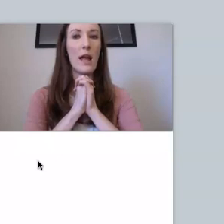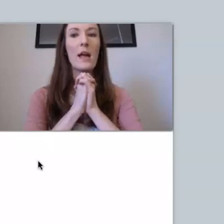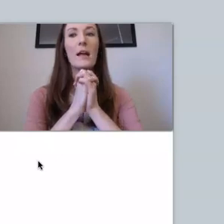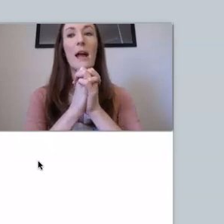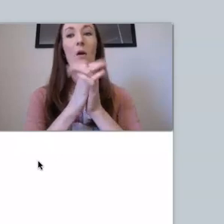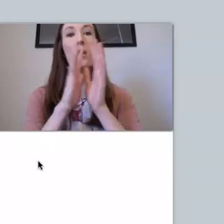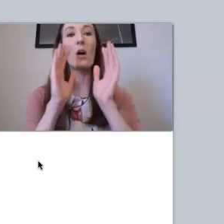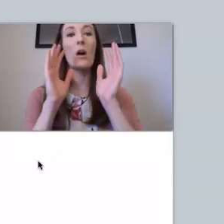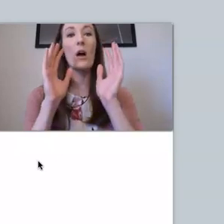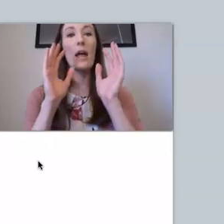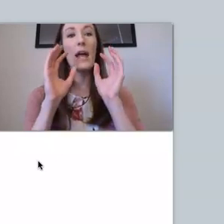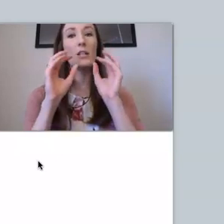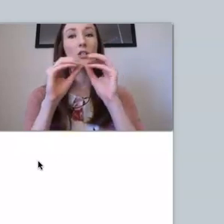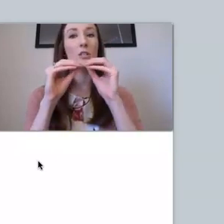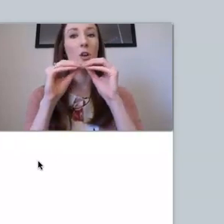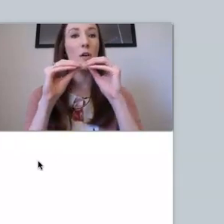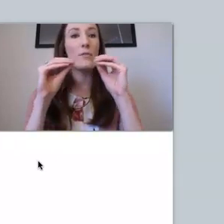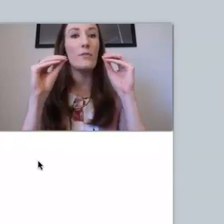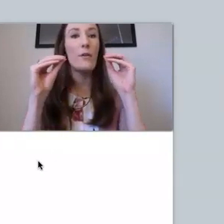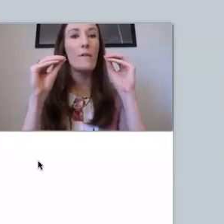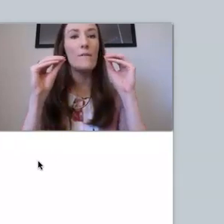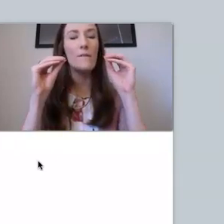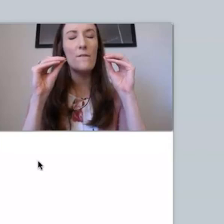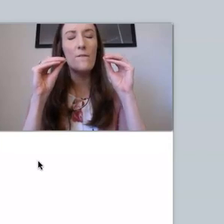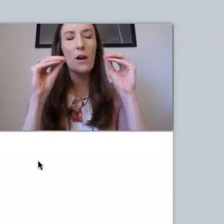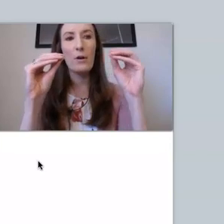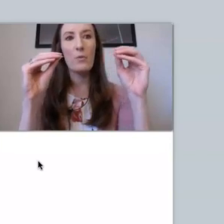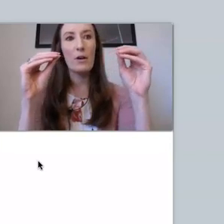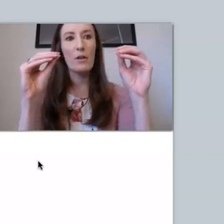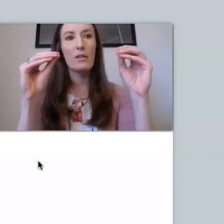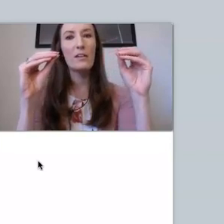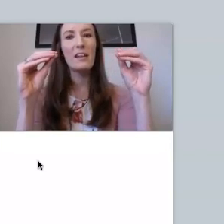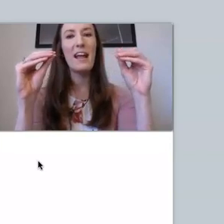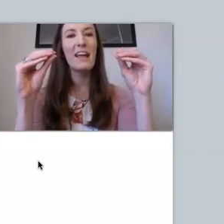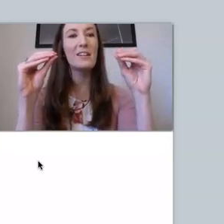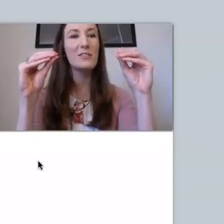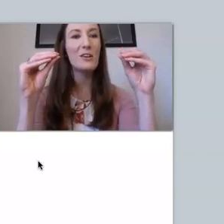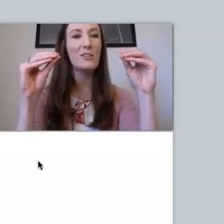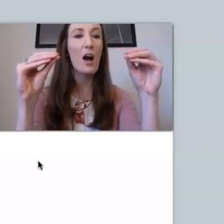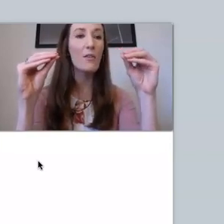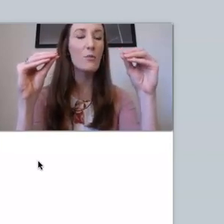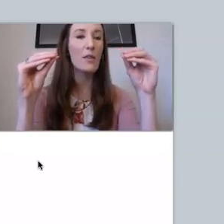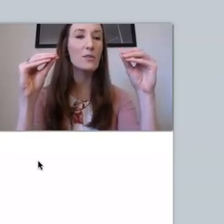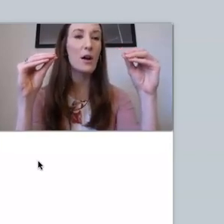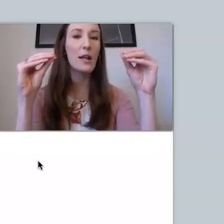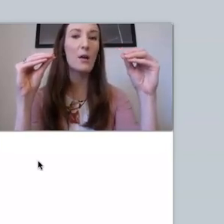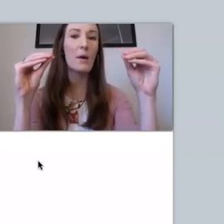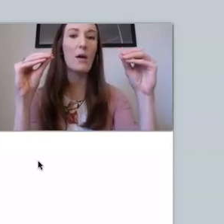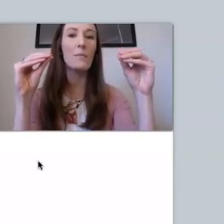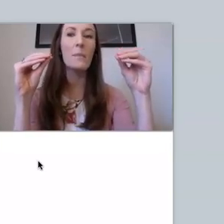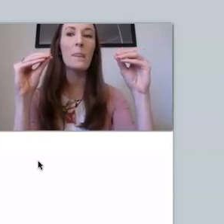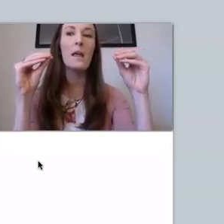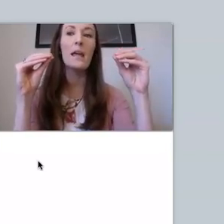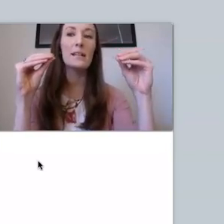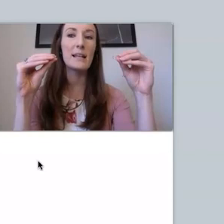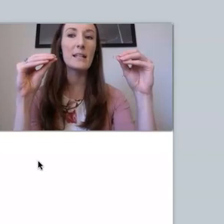unit. Okay. Now, it starts off very weird. Okay. It starts off with talking